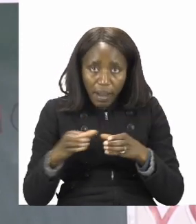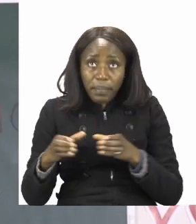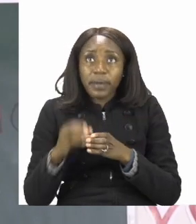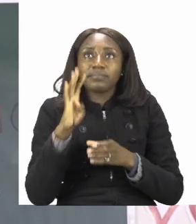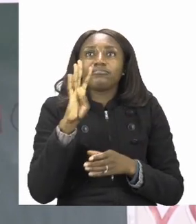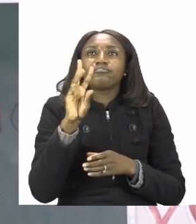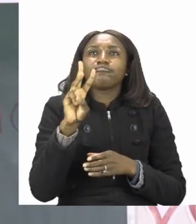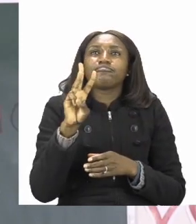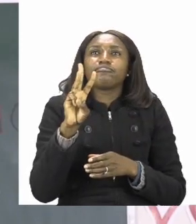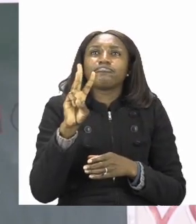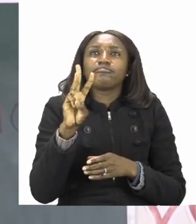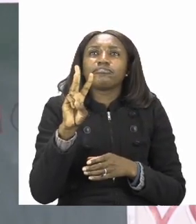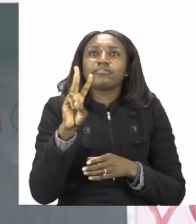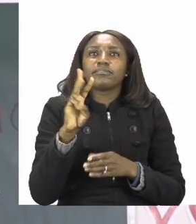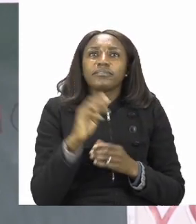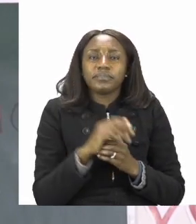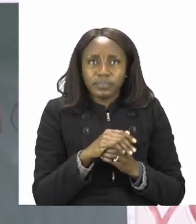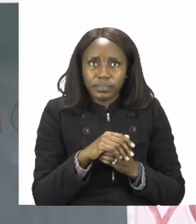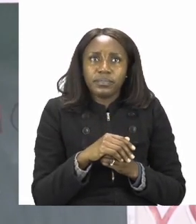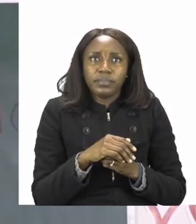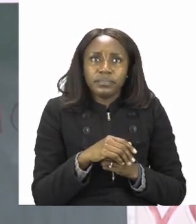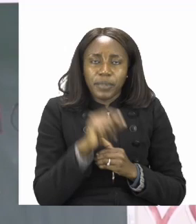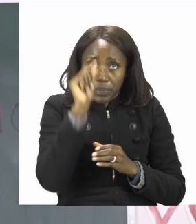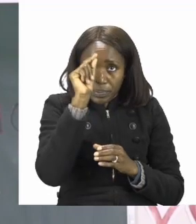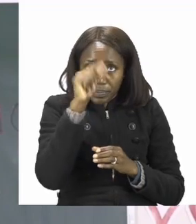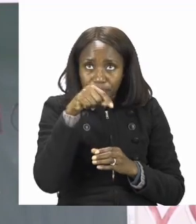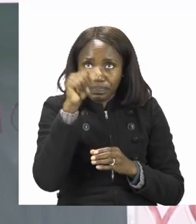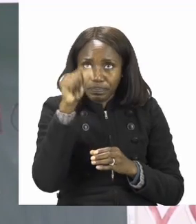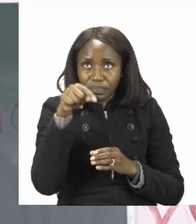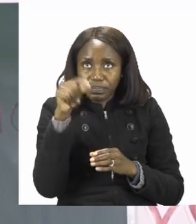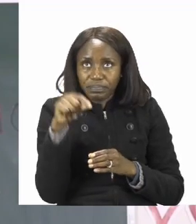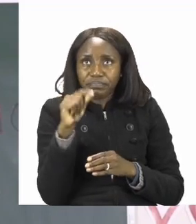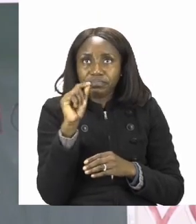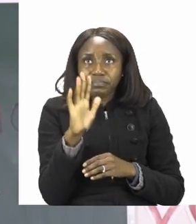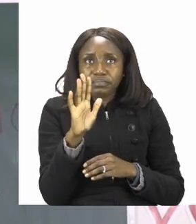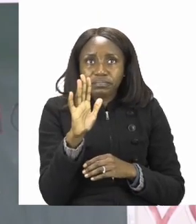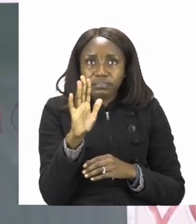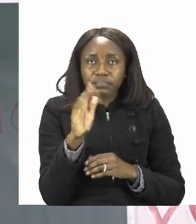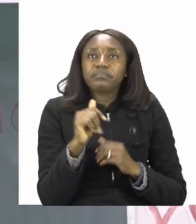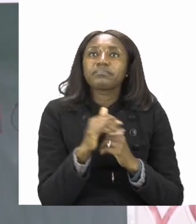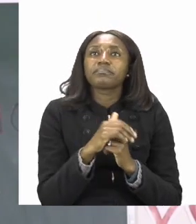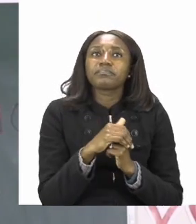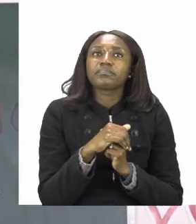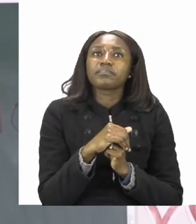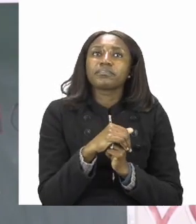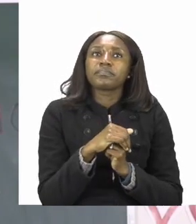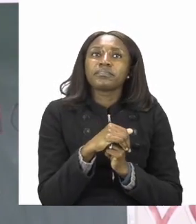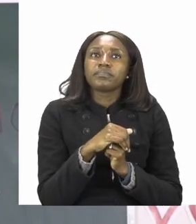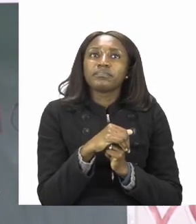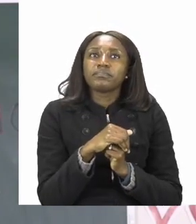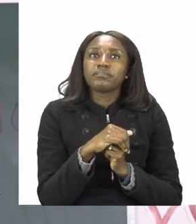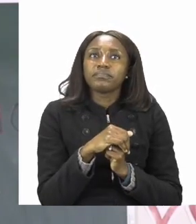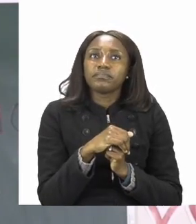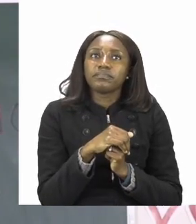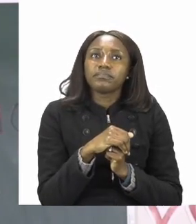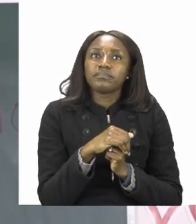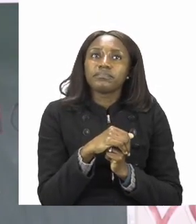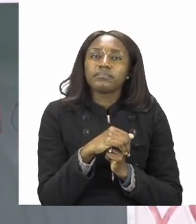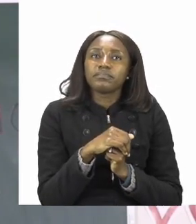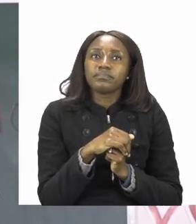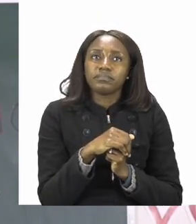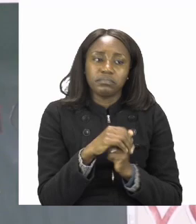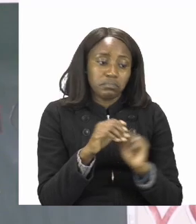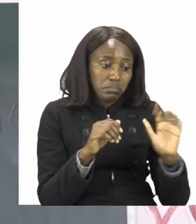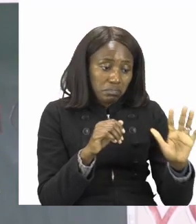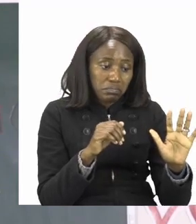3. And then in each set, we need to put 5. We have 5